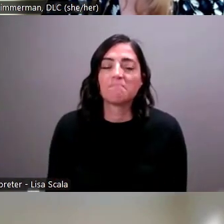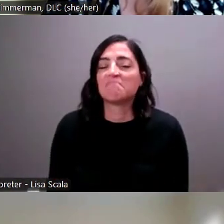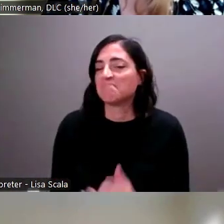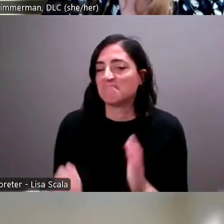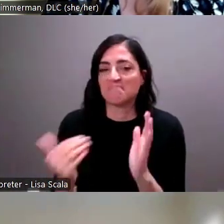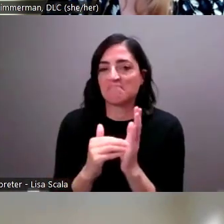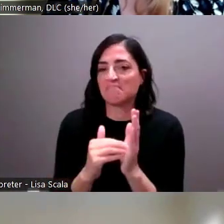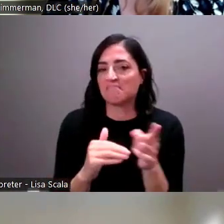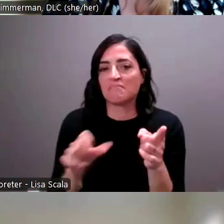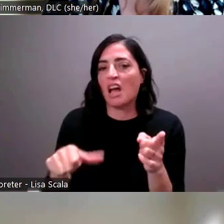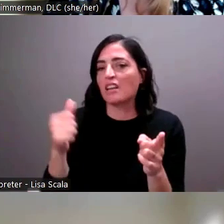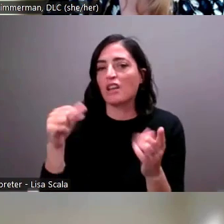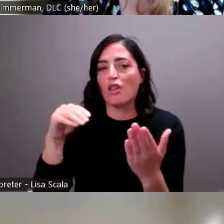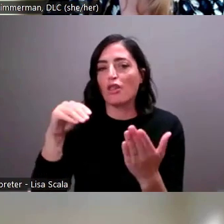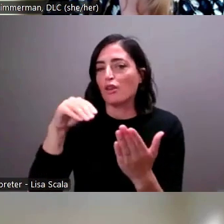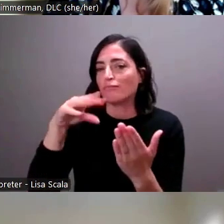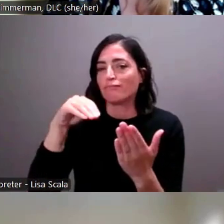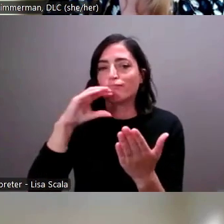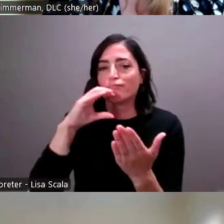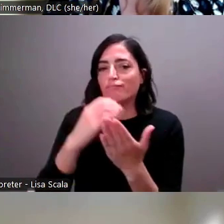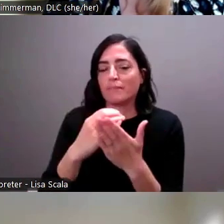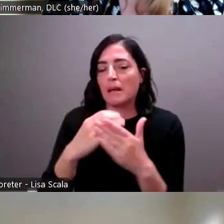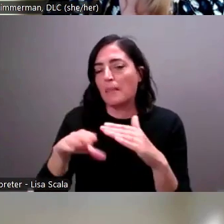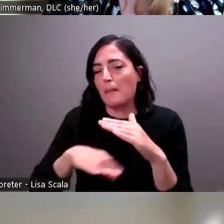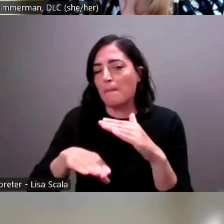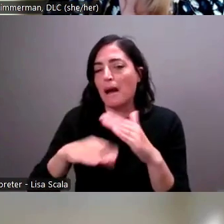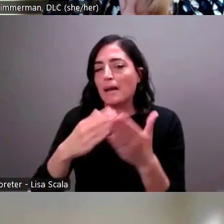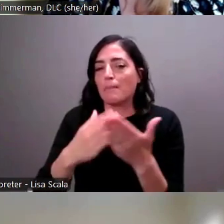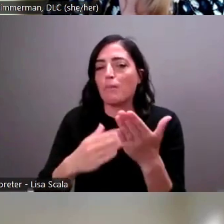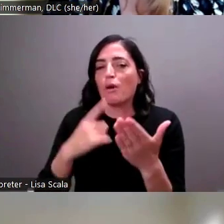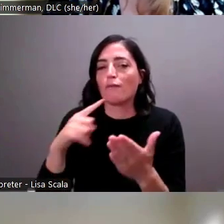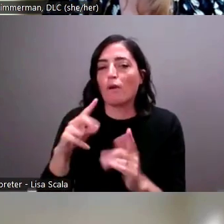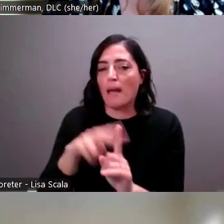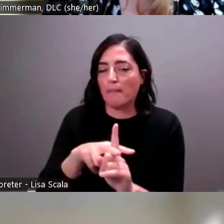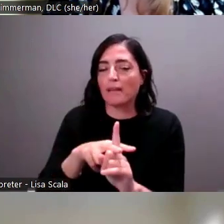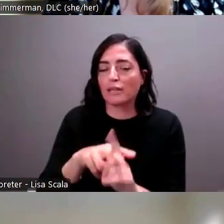Again, just another screenshot of the bottom half of the application.